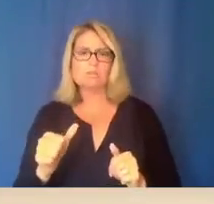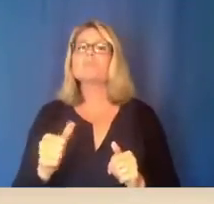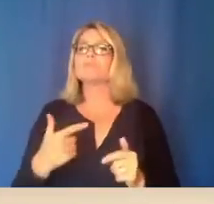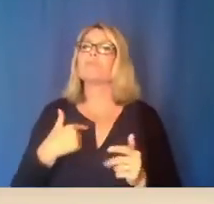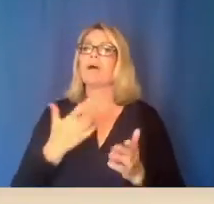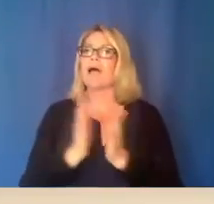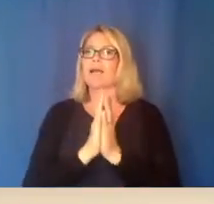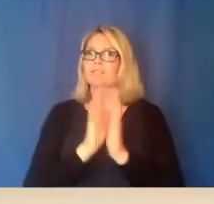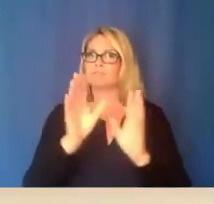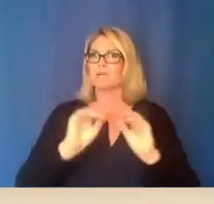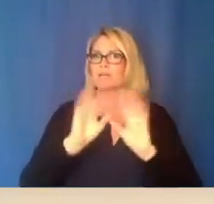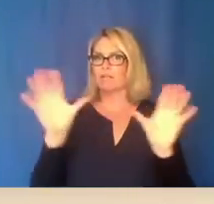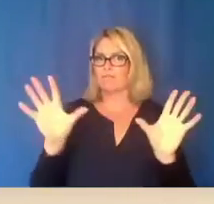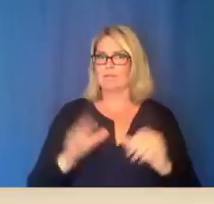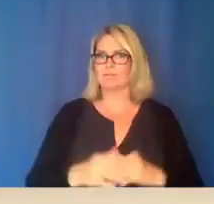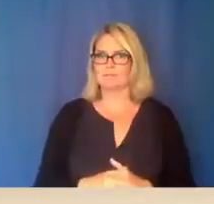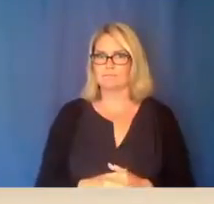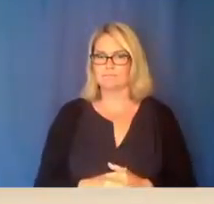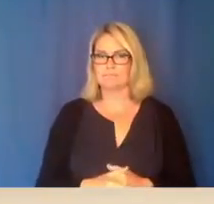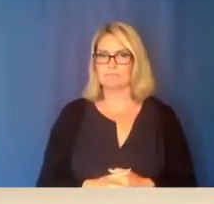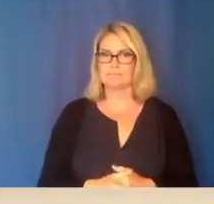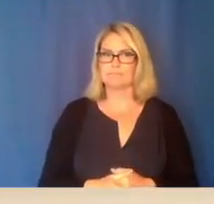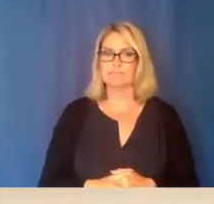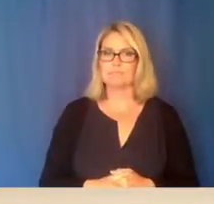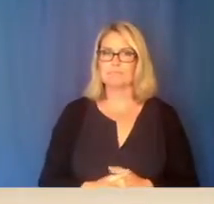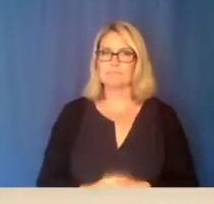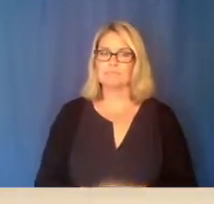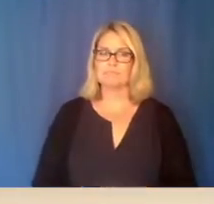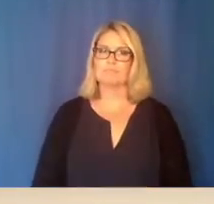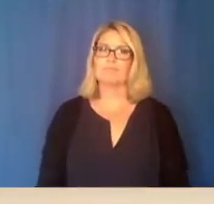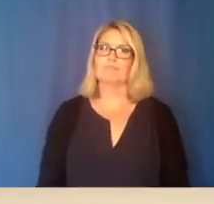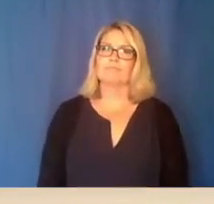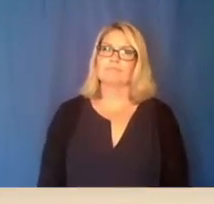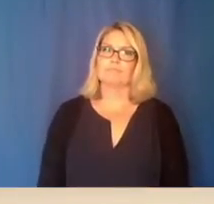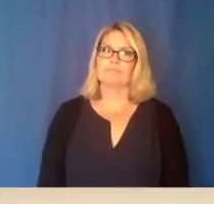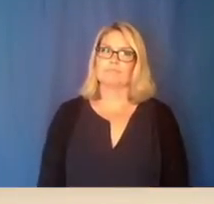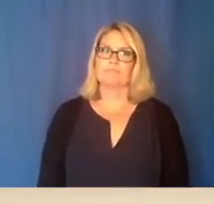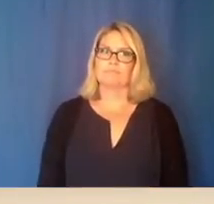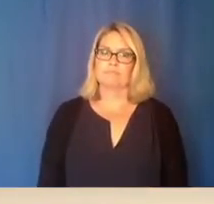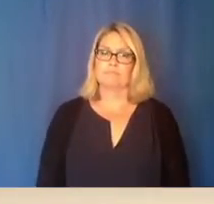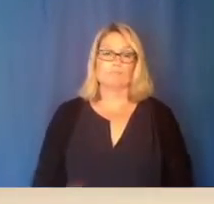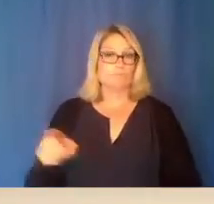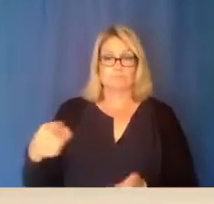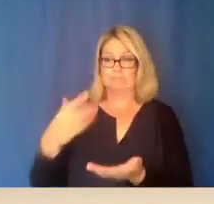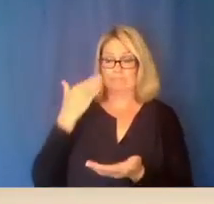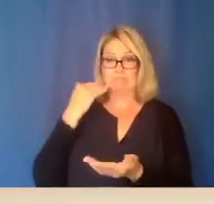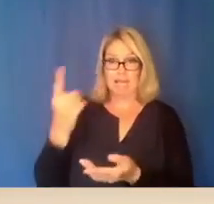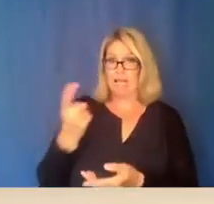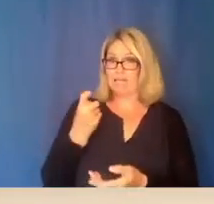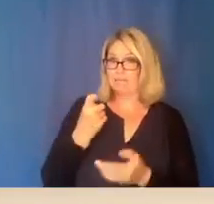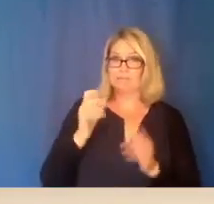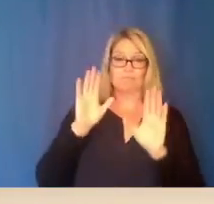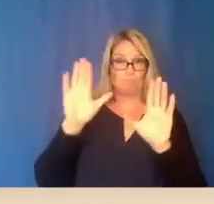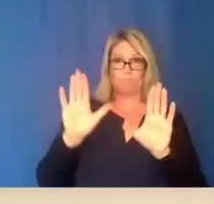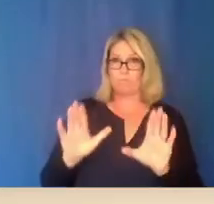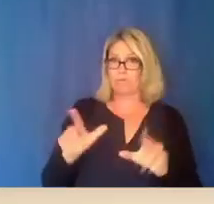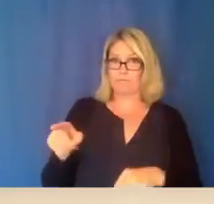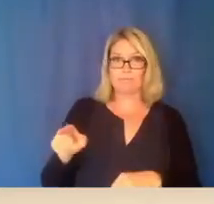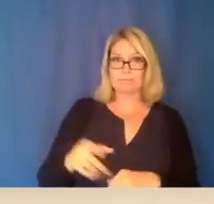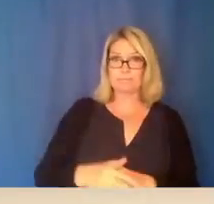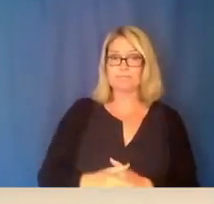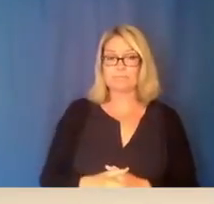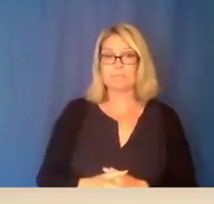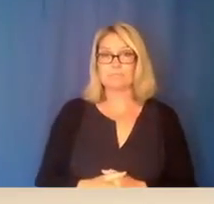Hi, Brian. I mean, I think you captured it well as you laid it out there. But